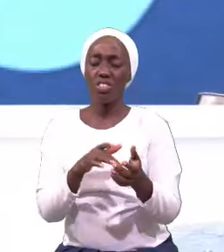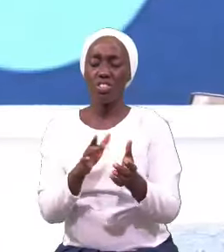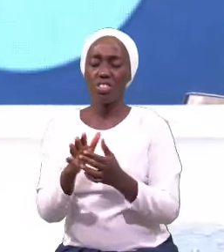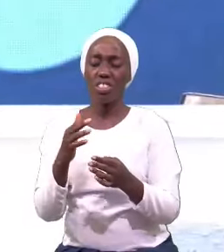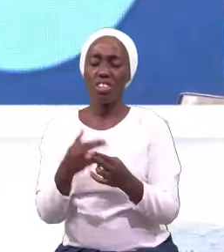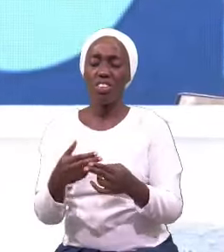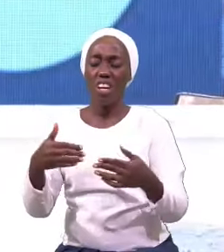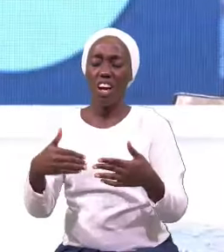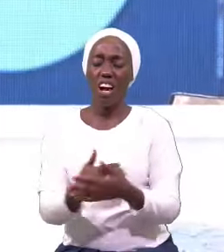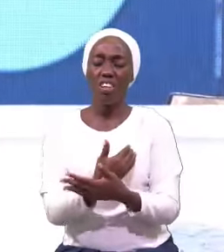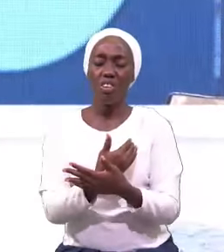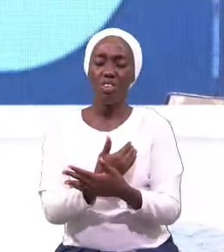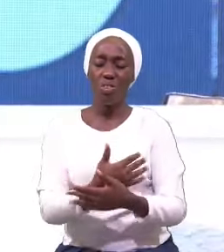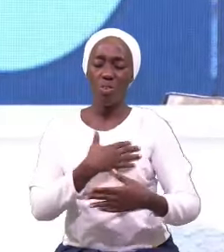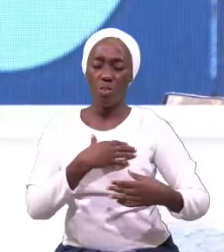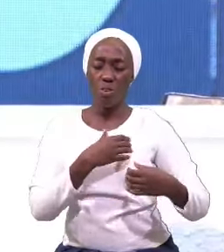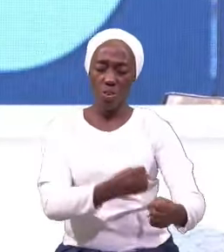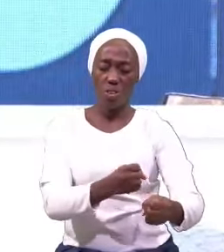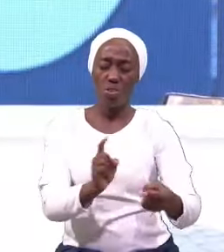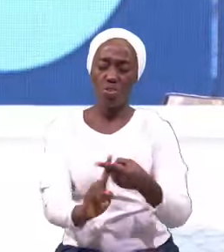A new courage to conquer.